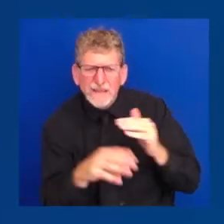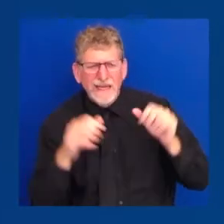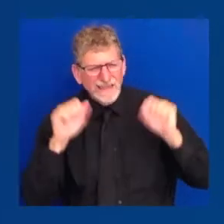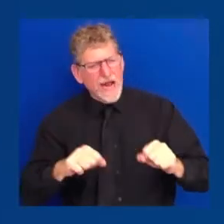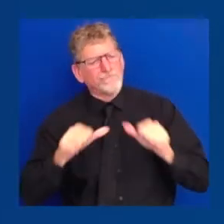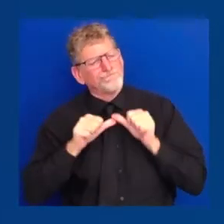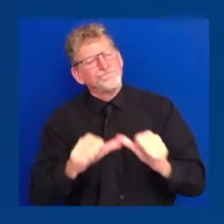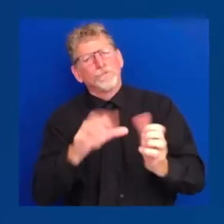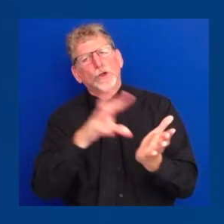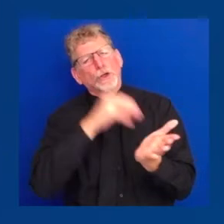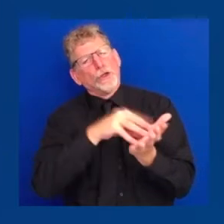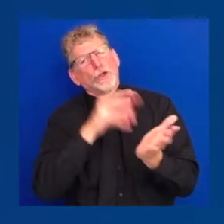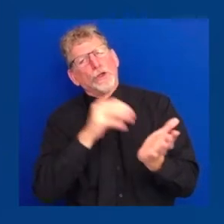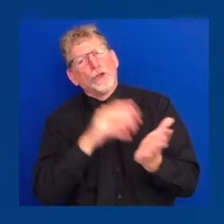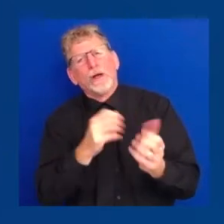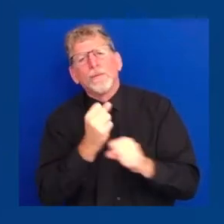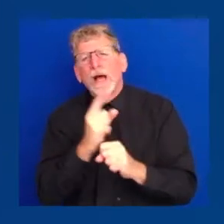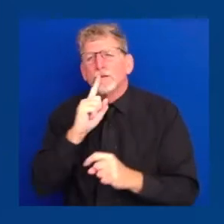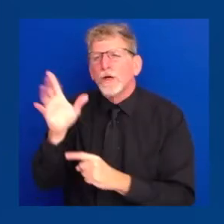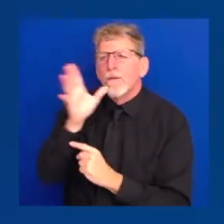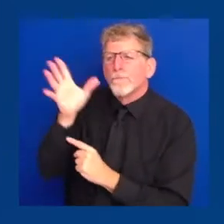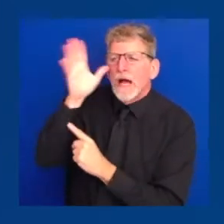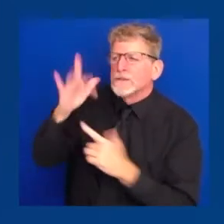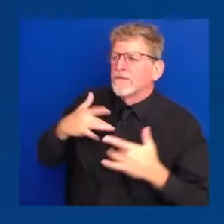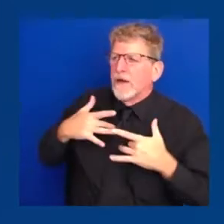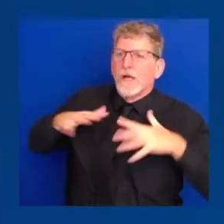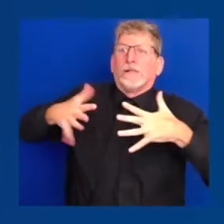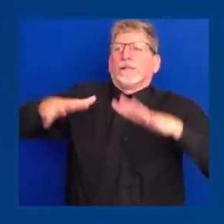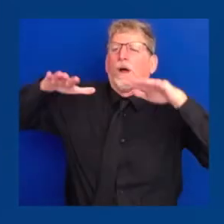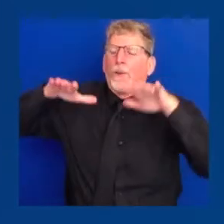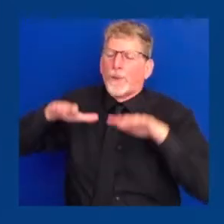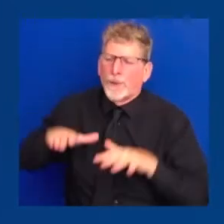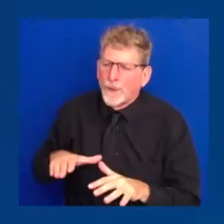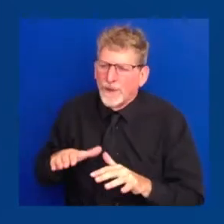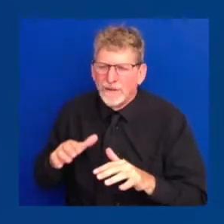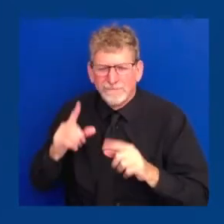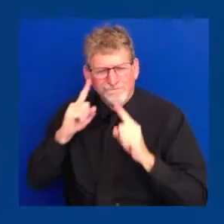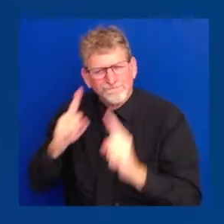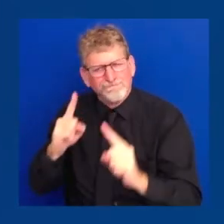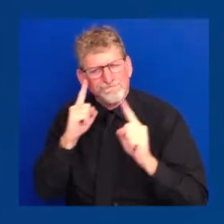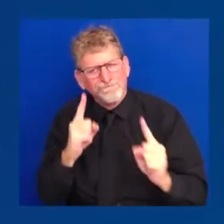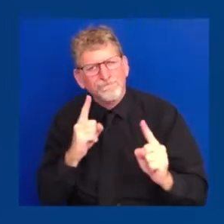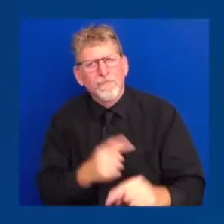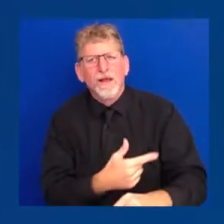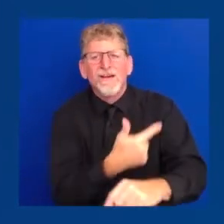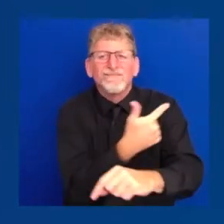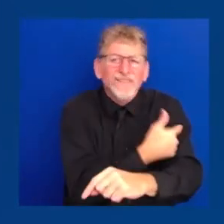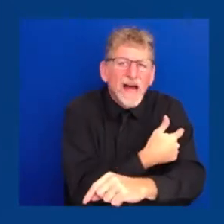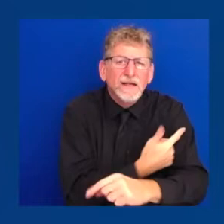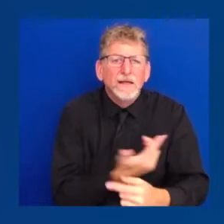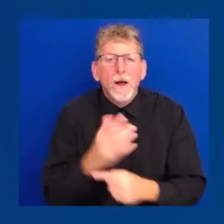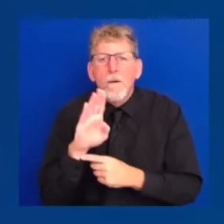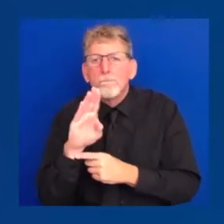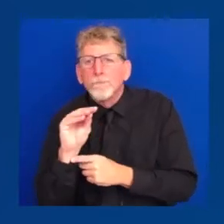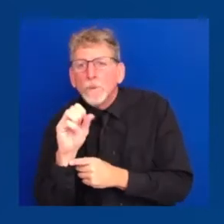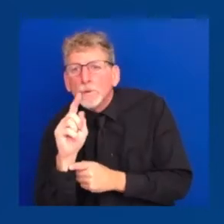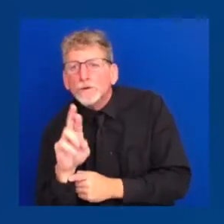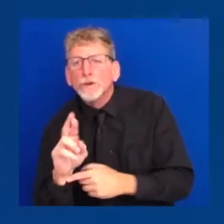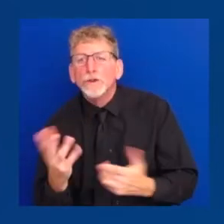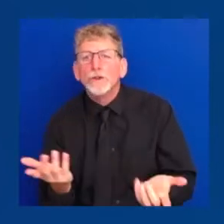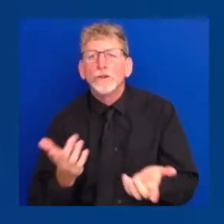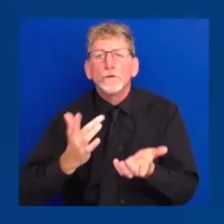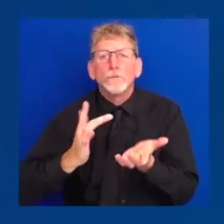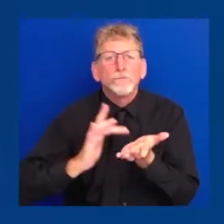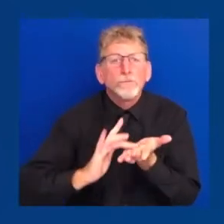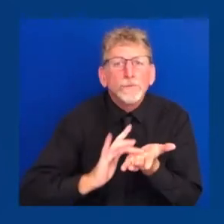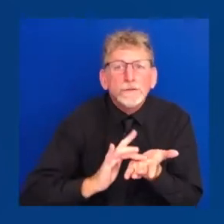areas. Tackling barriers to vaccinations, boosters, testing, and treatments remains a priority for us. This includes making